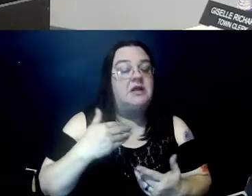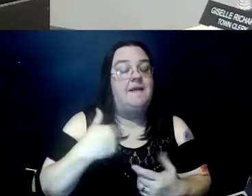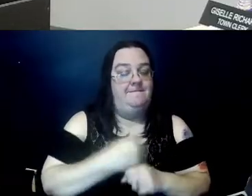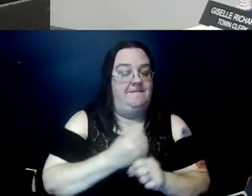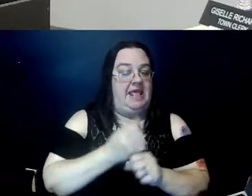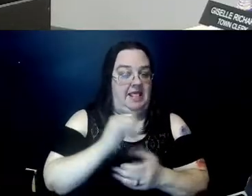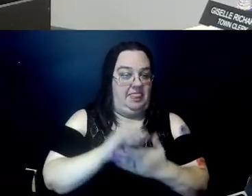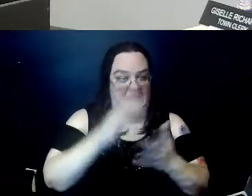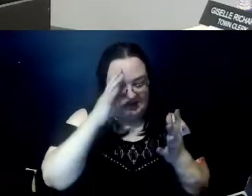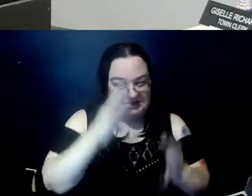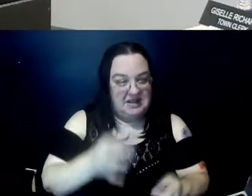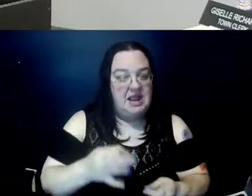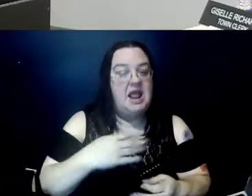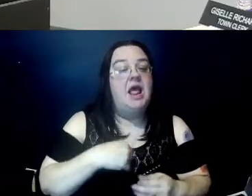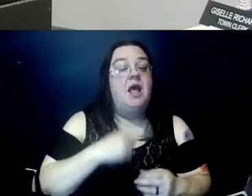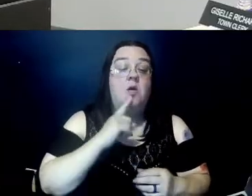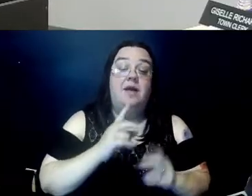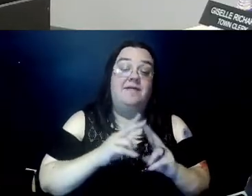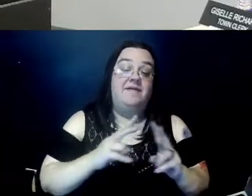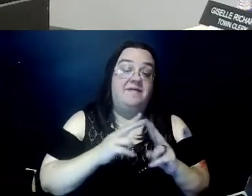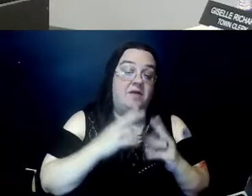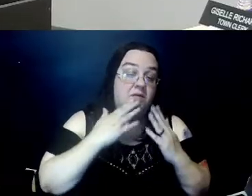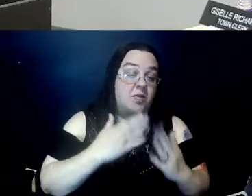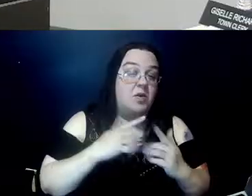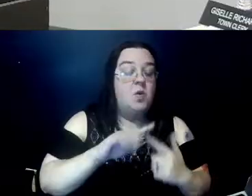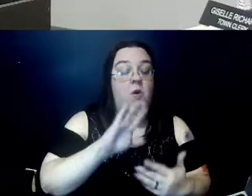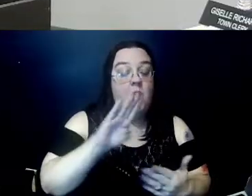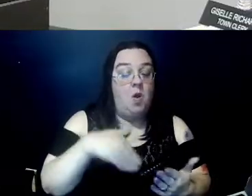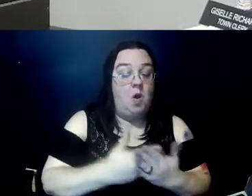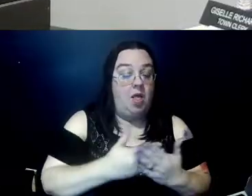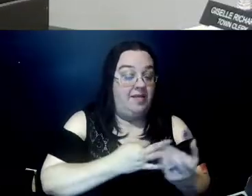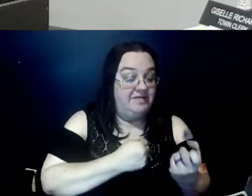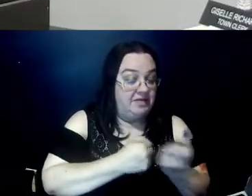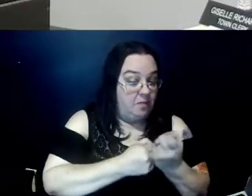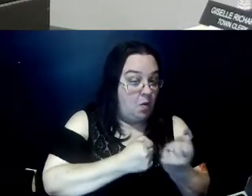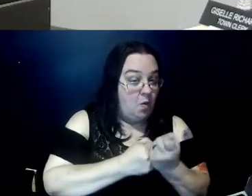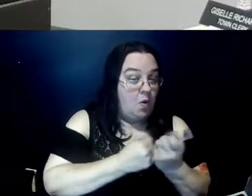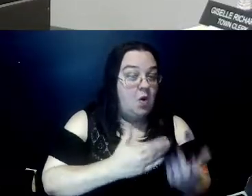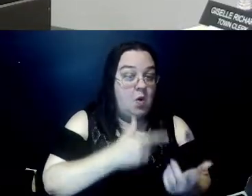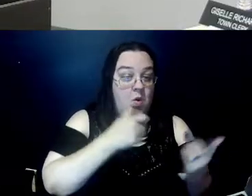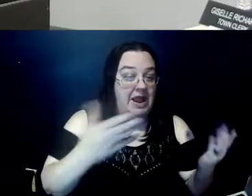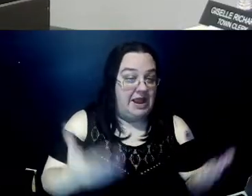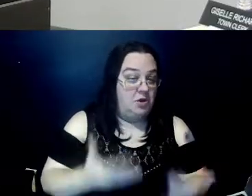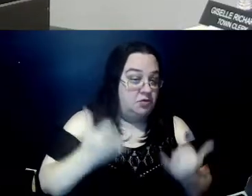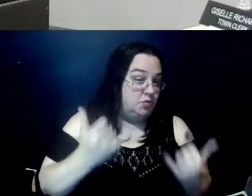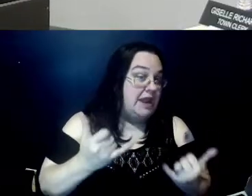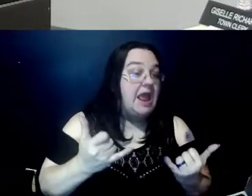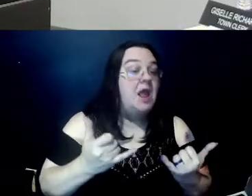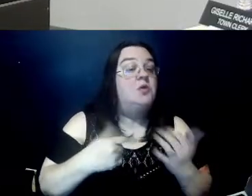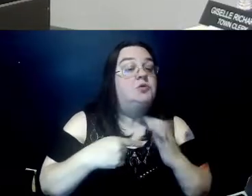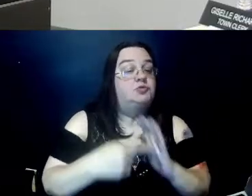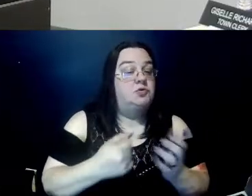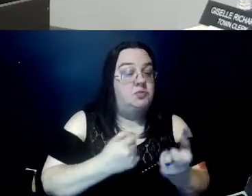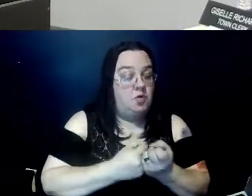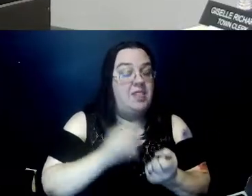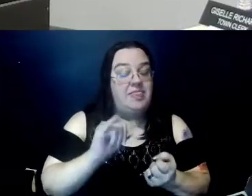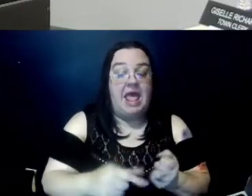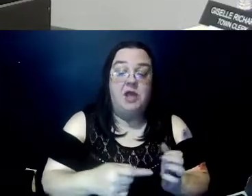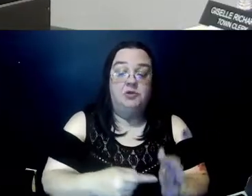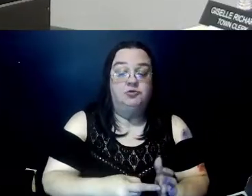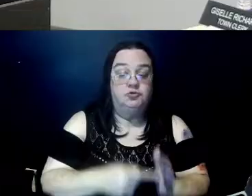decision. And I'm very, very grateful to all the supporters who have come here today to show their support. It shows how